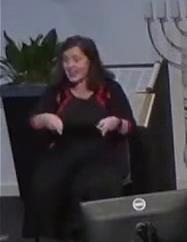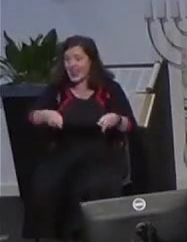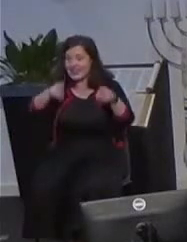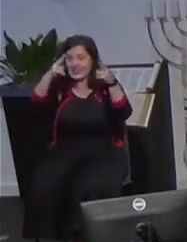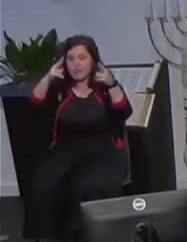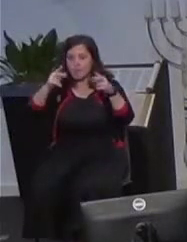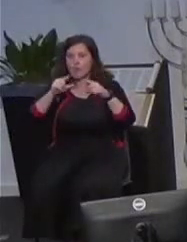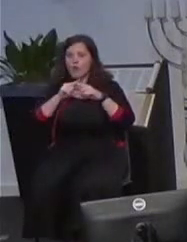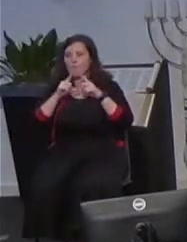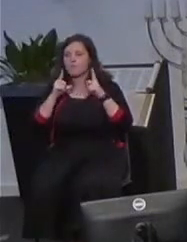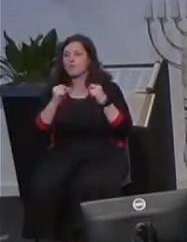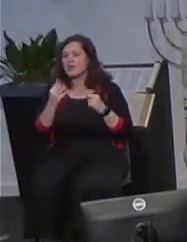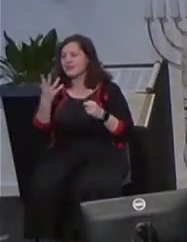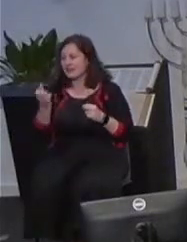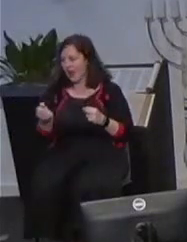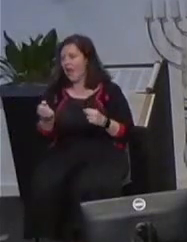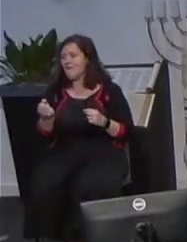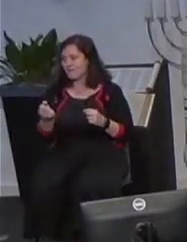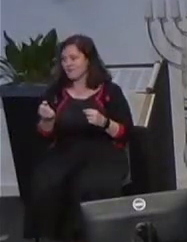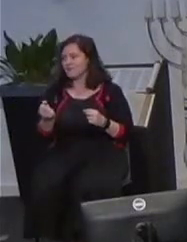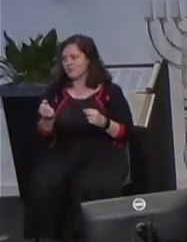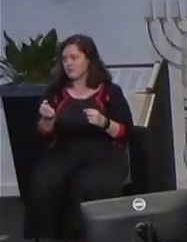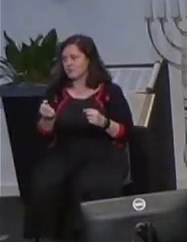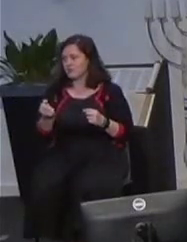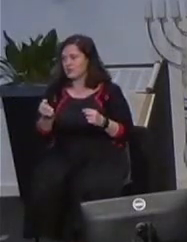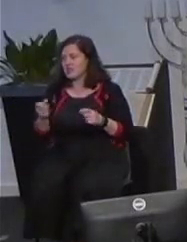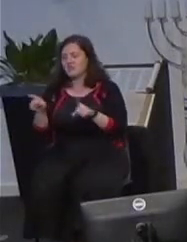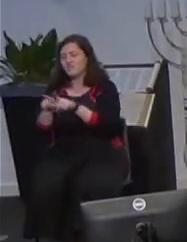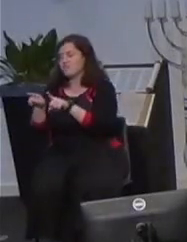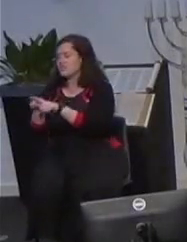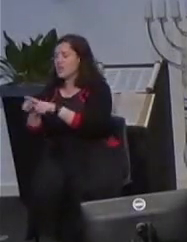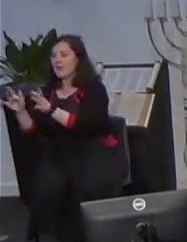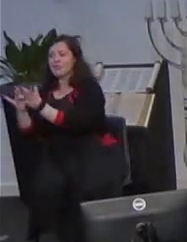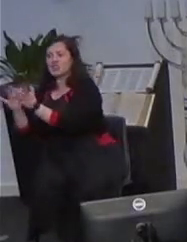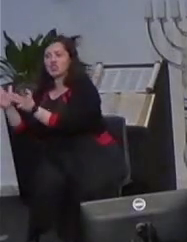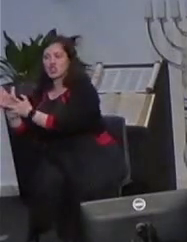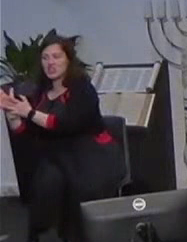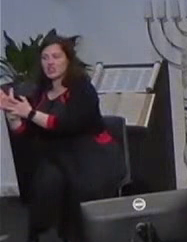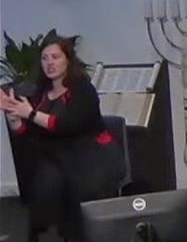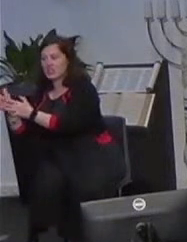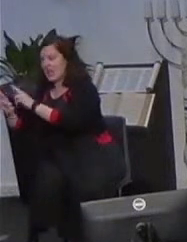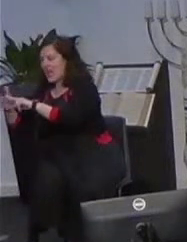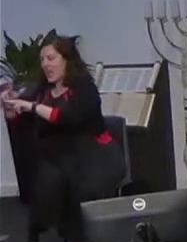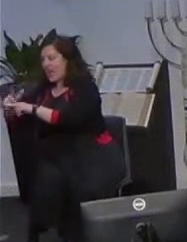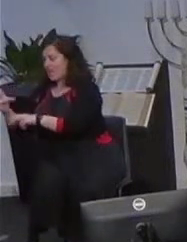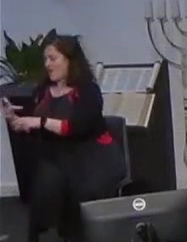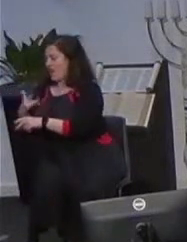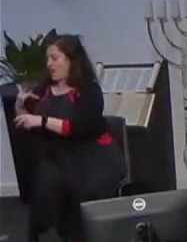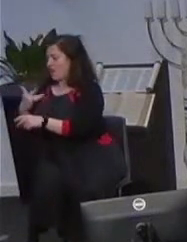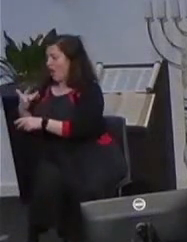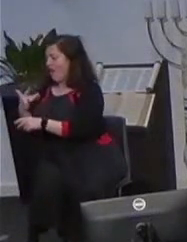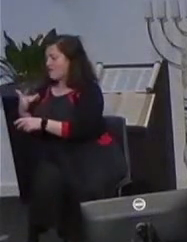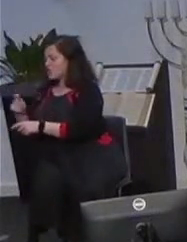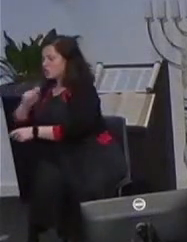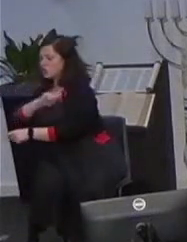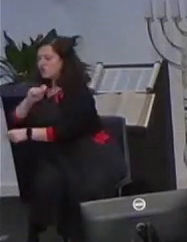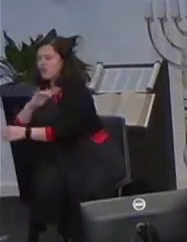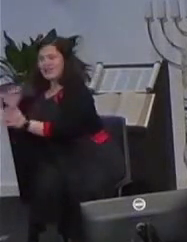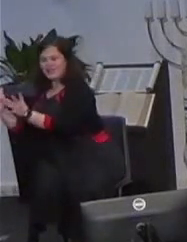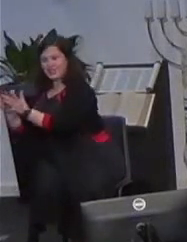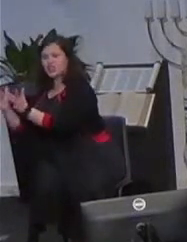temple. See, it's because he's not talking about a physical building. He's not talking about this. This is not the